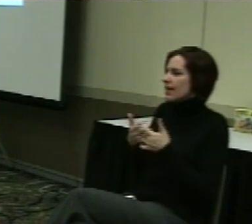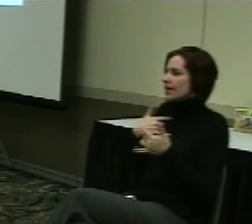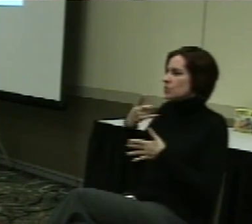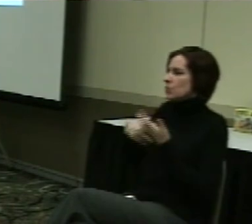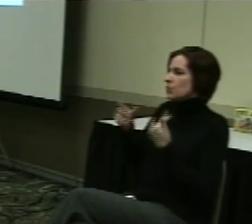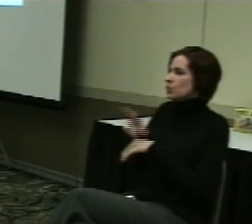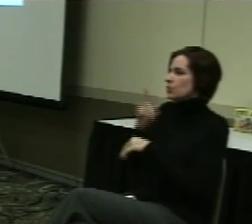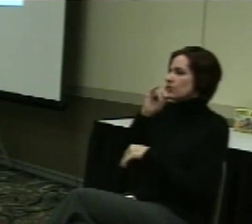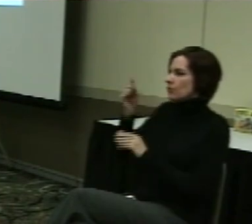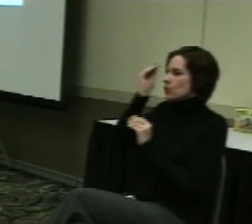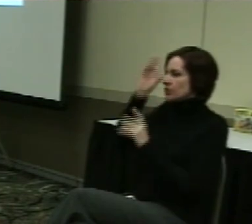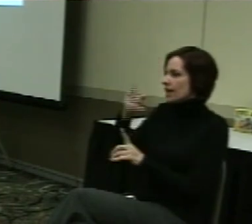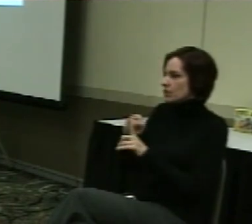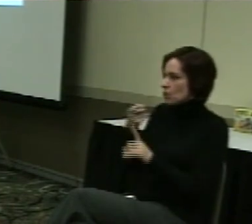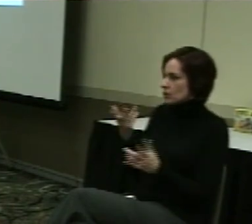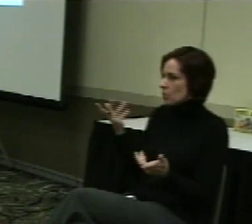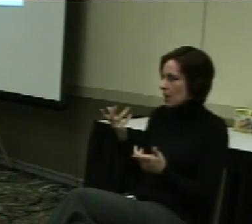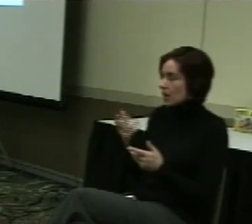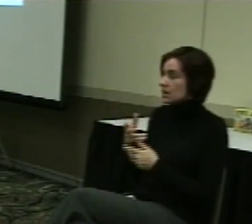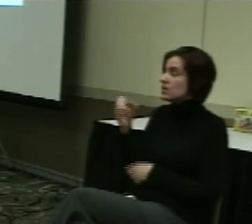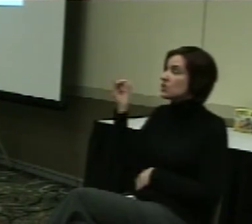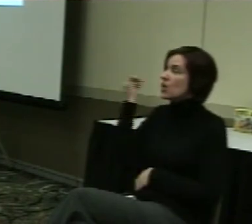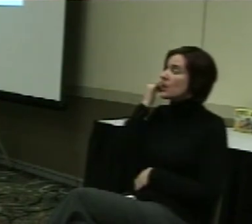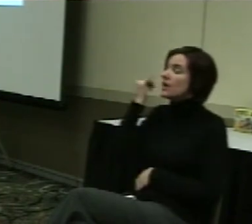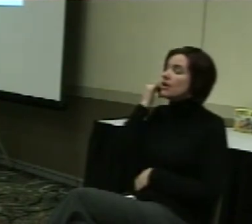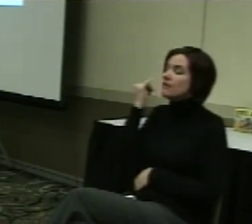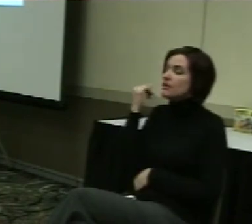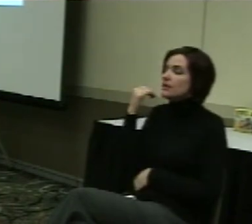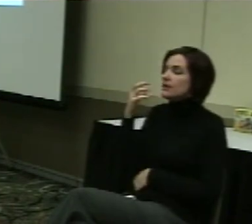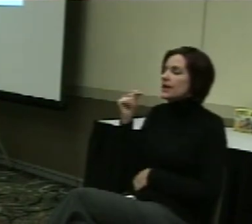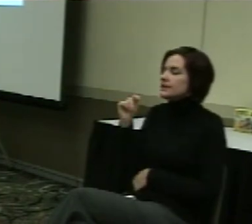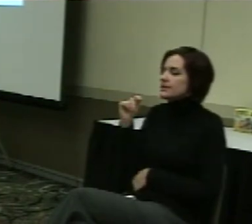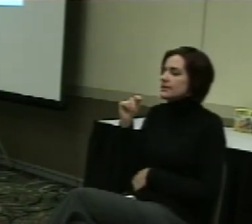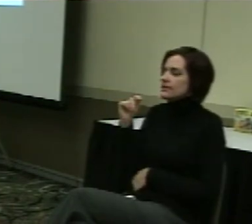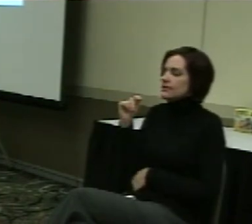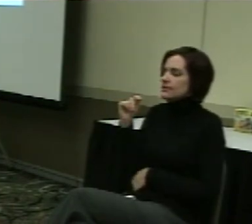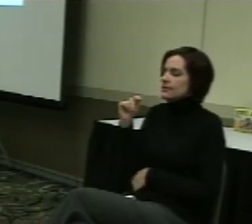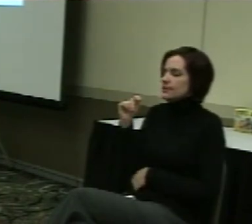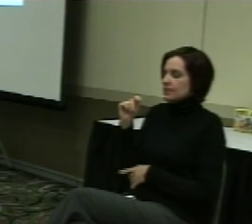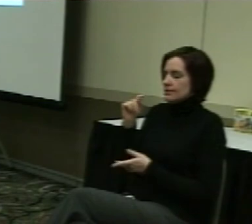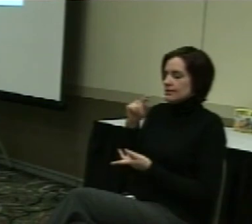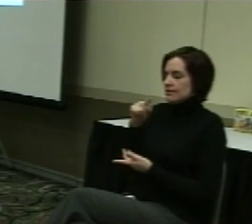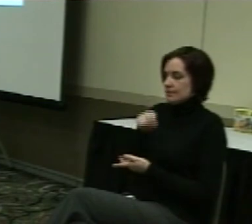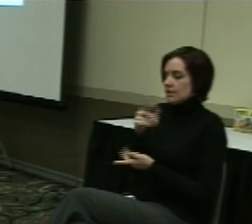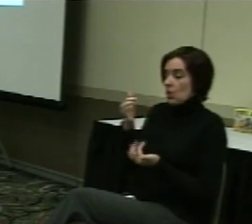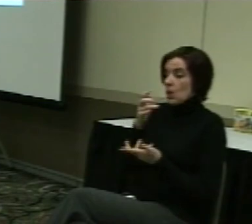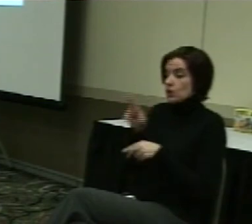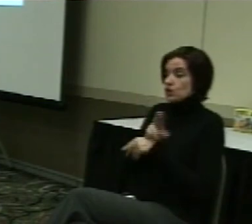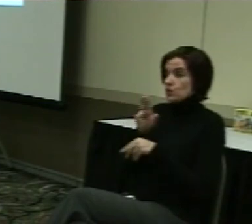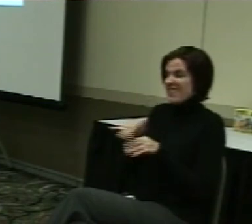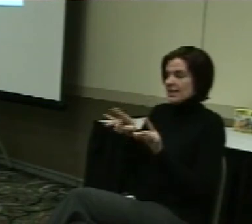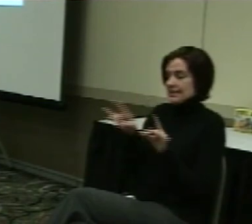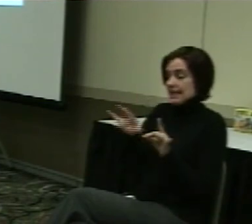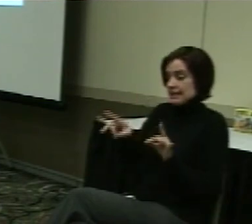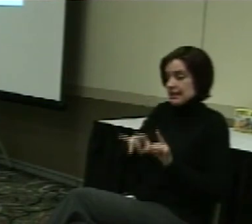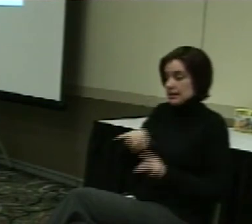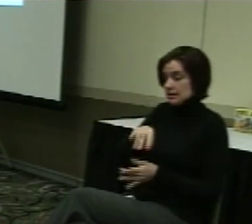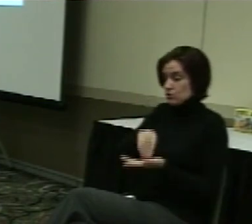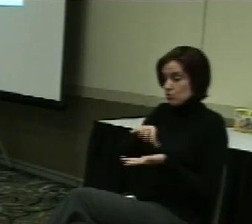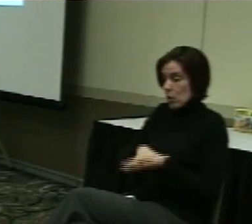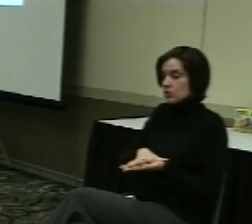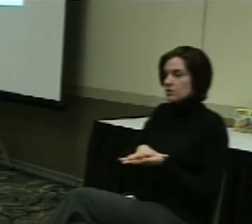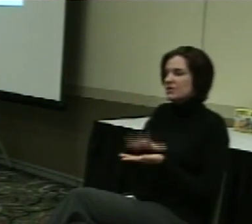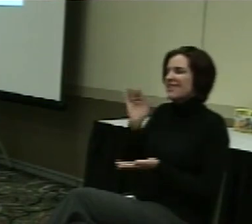use as your data source. So if it is that little set of sentences the child wrote, that's a permanent product. And